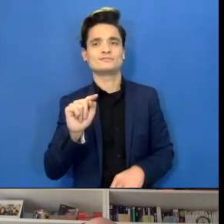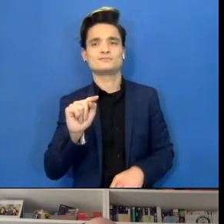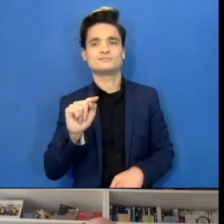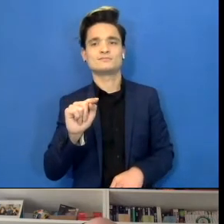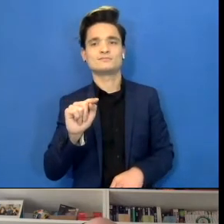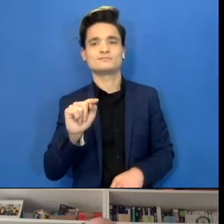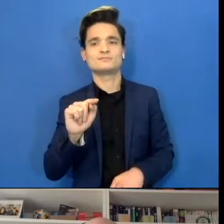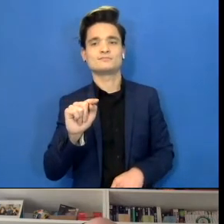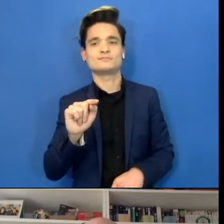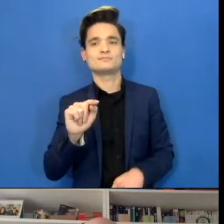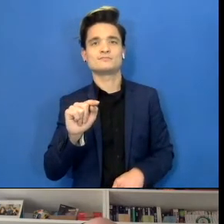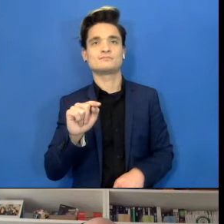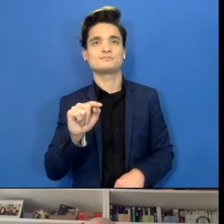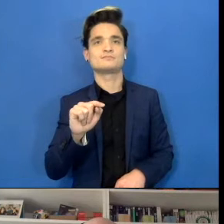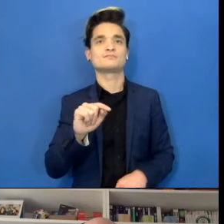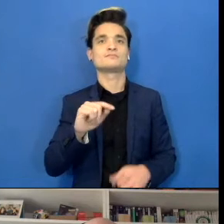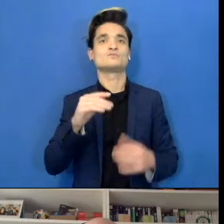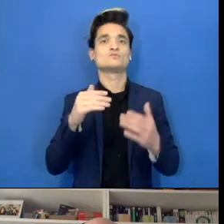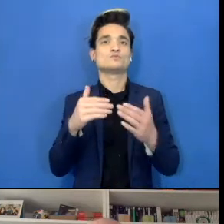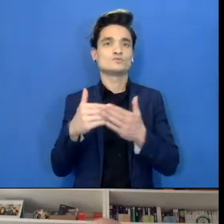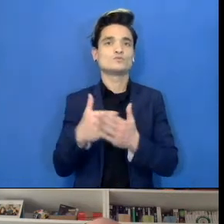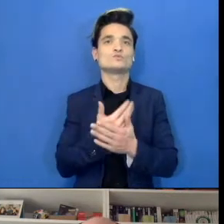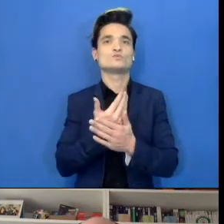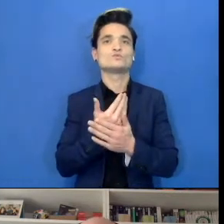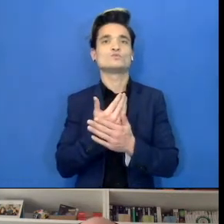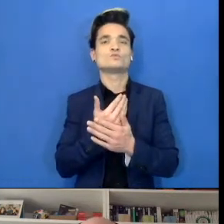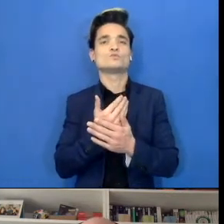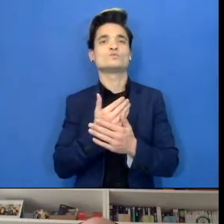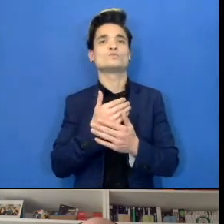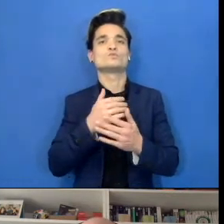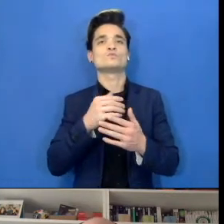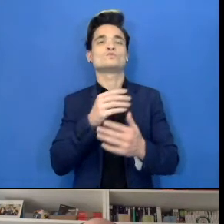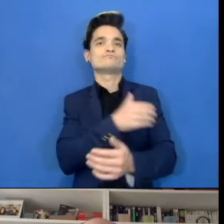Politics. New Weave, W-E-A-V-E? Yeah, of Power,